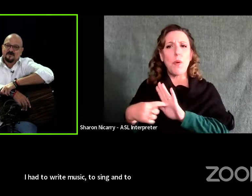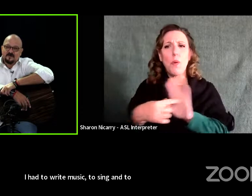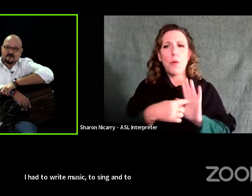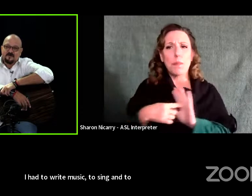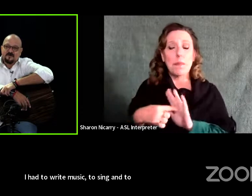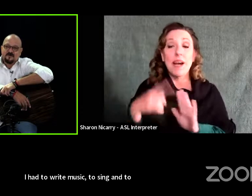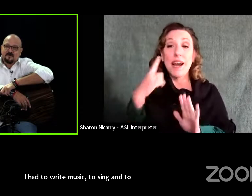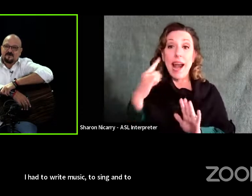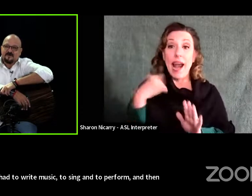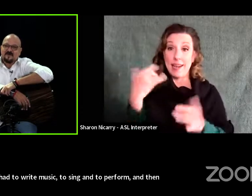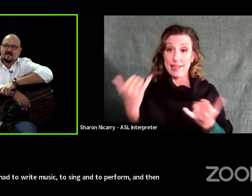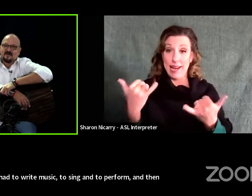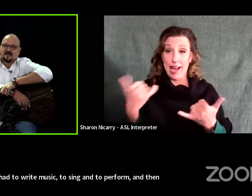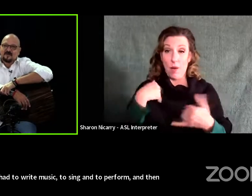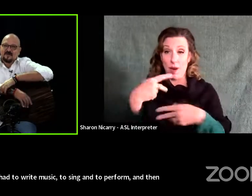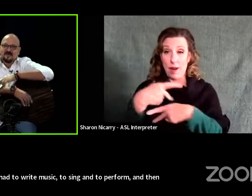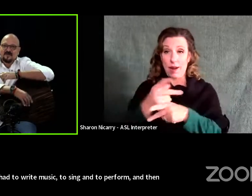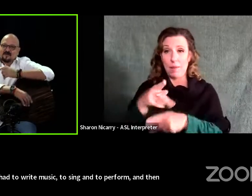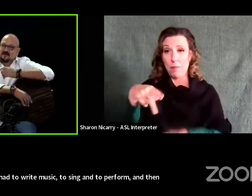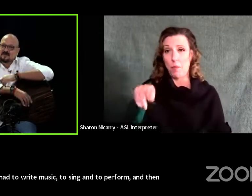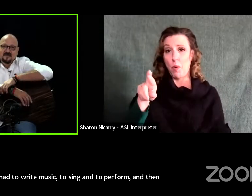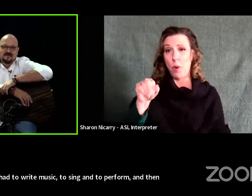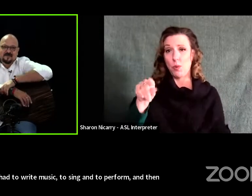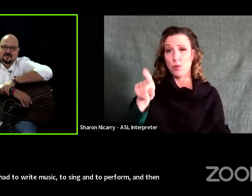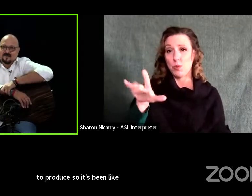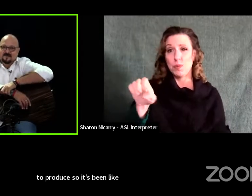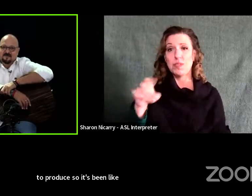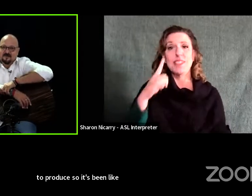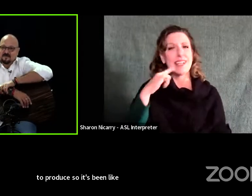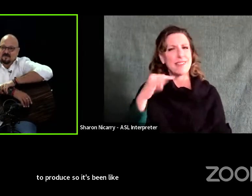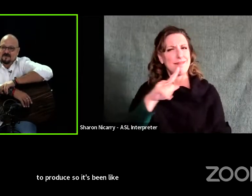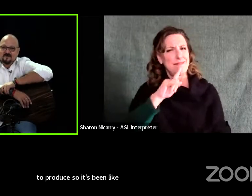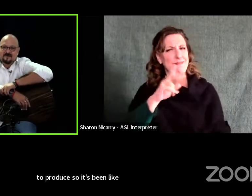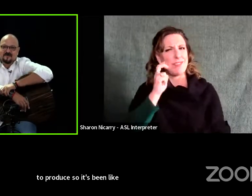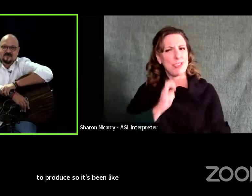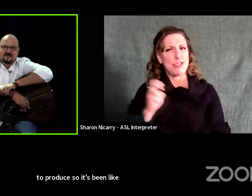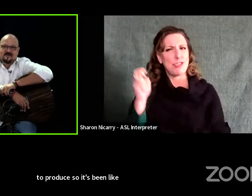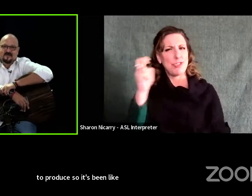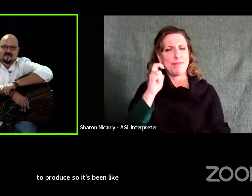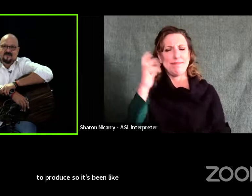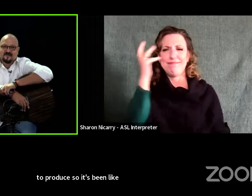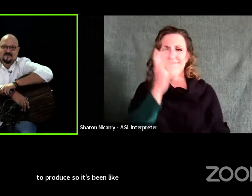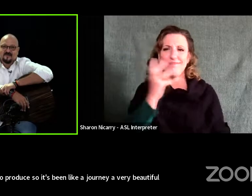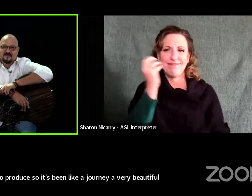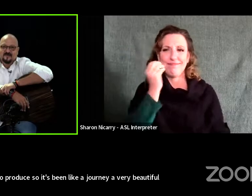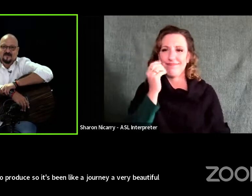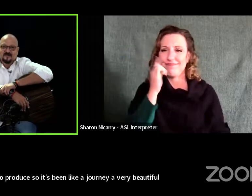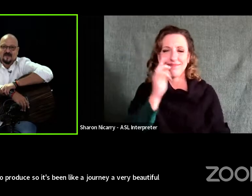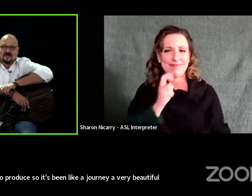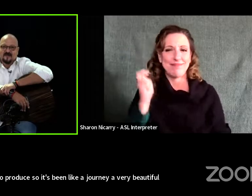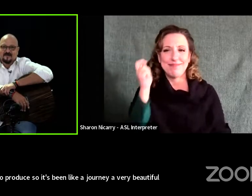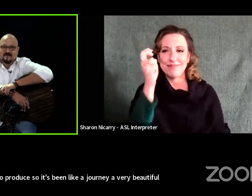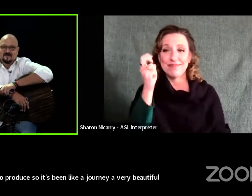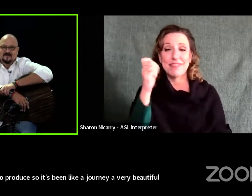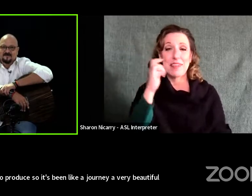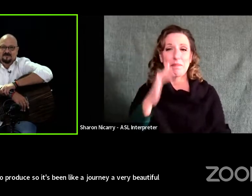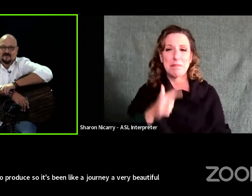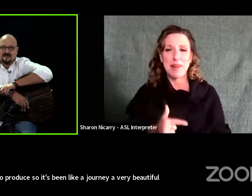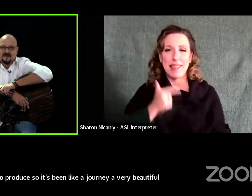to produce. So it's been like a journey, a very beautiful journey in my